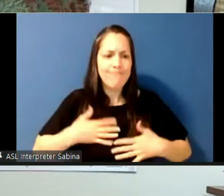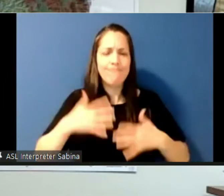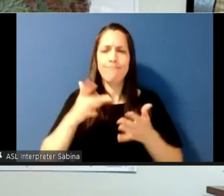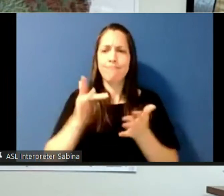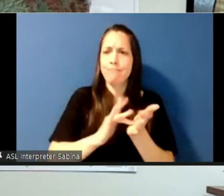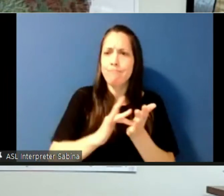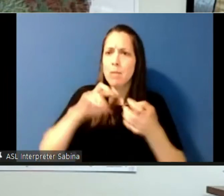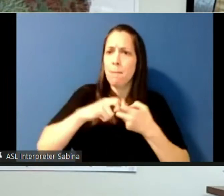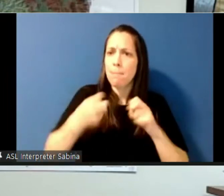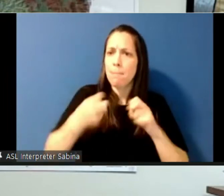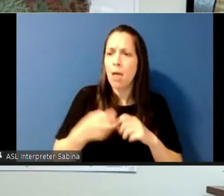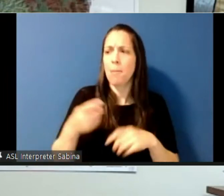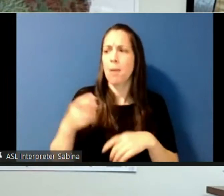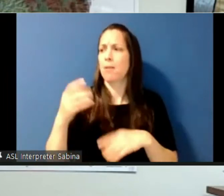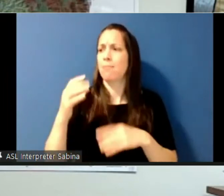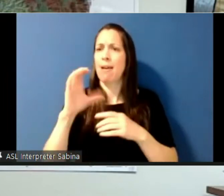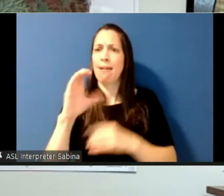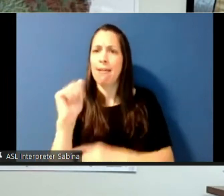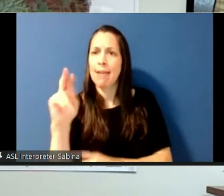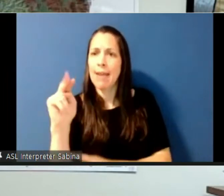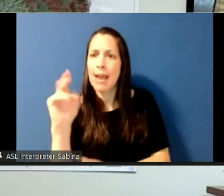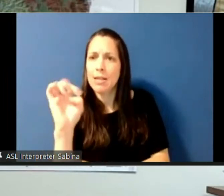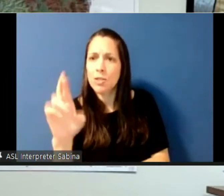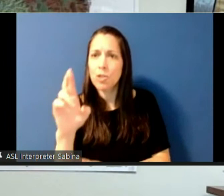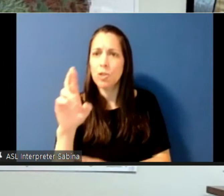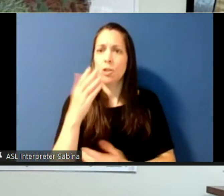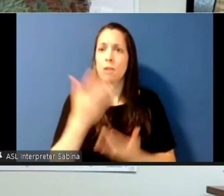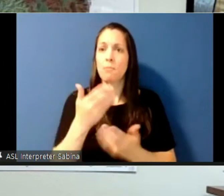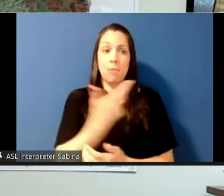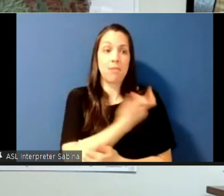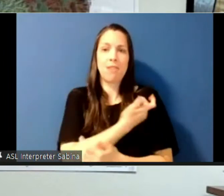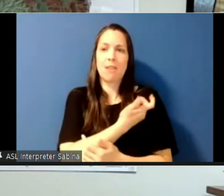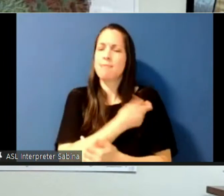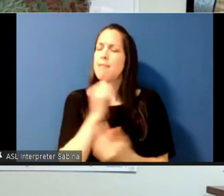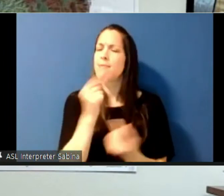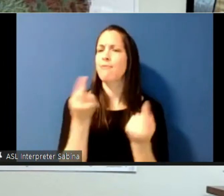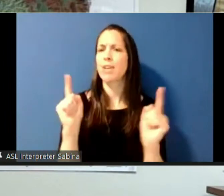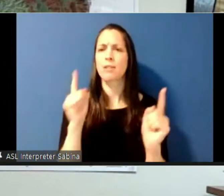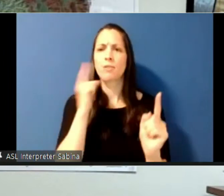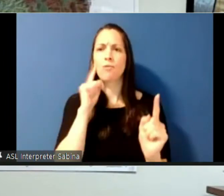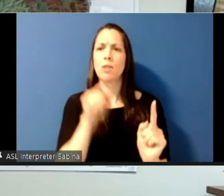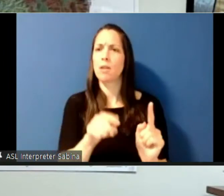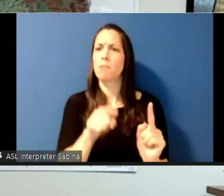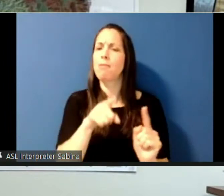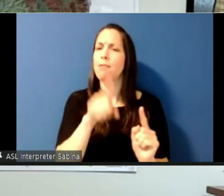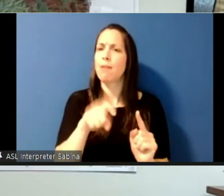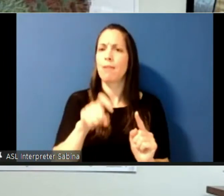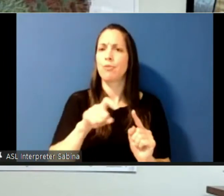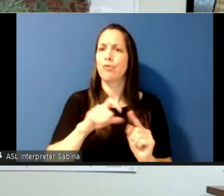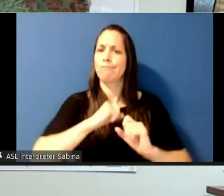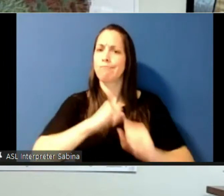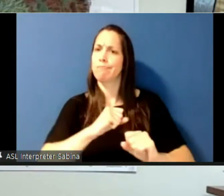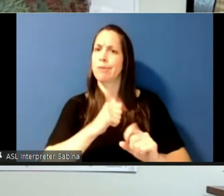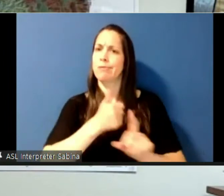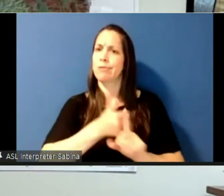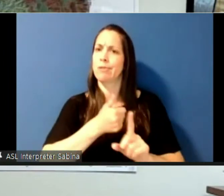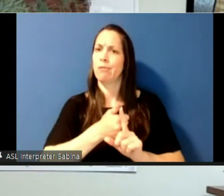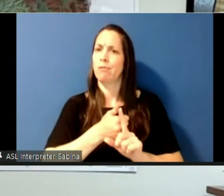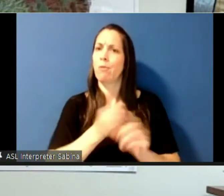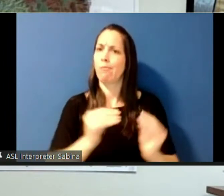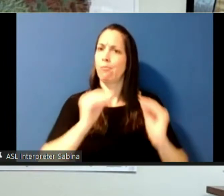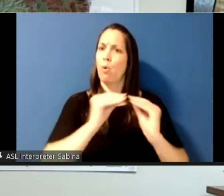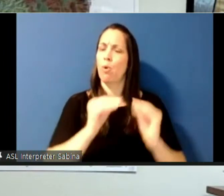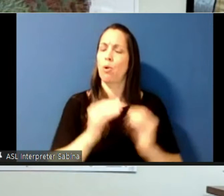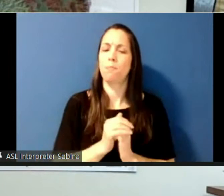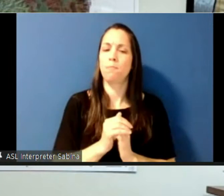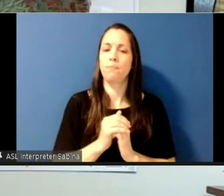medications or cancer, the vaccinations may not be as effective and they need to protect themselves more. There are ongoing exemptions